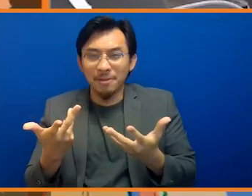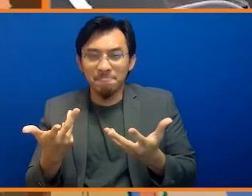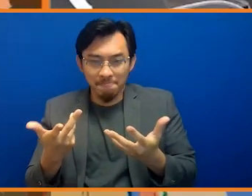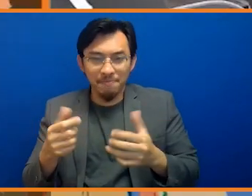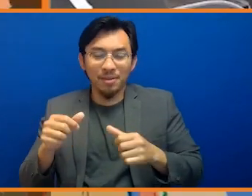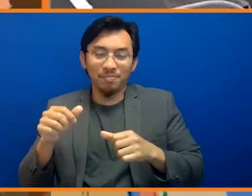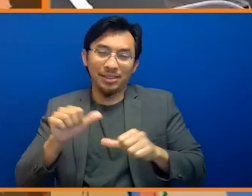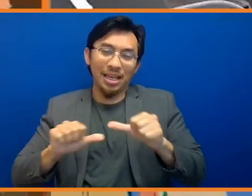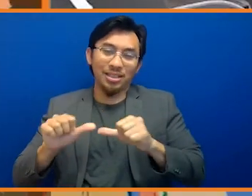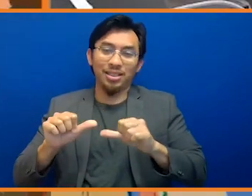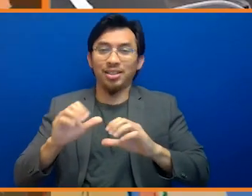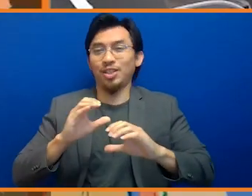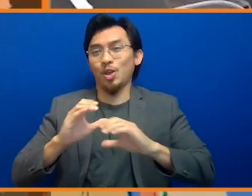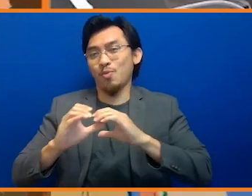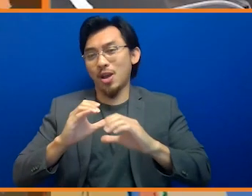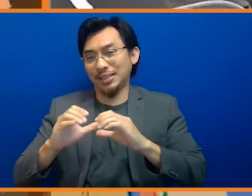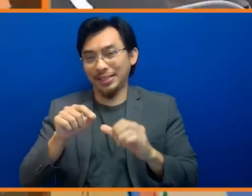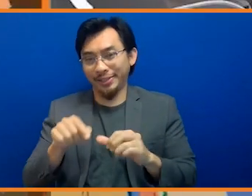communications. So,